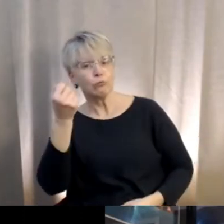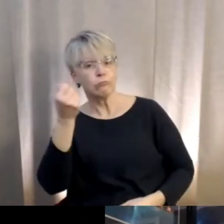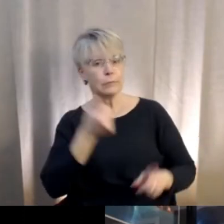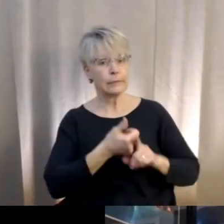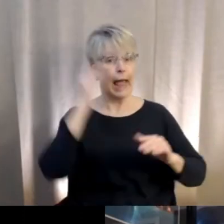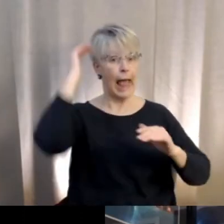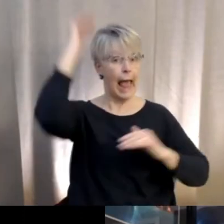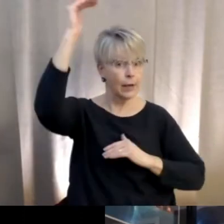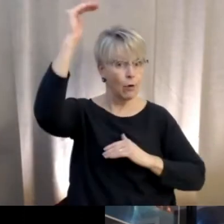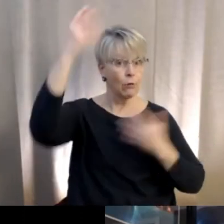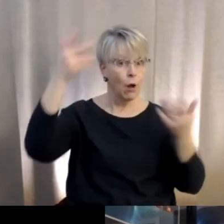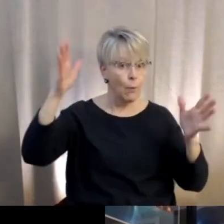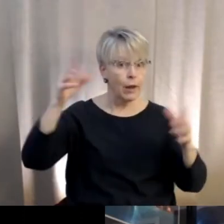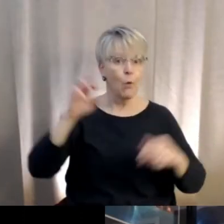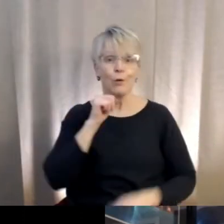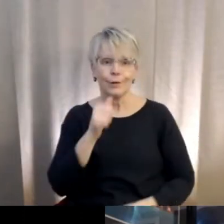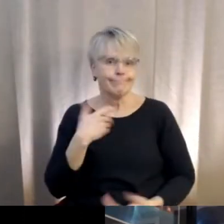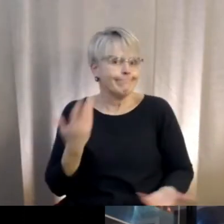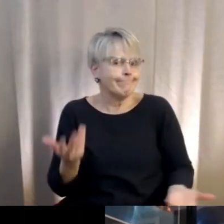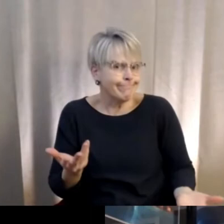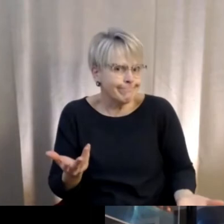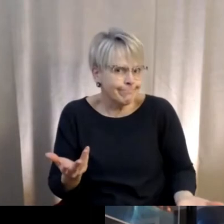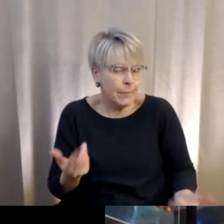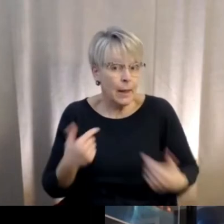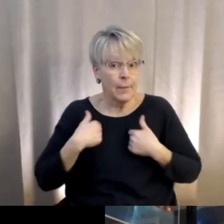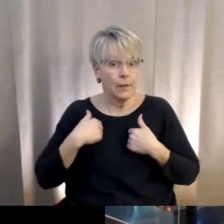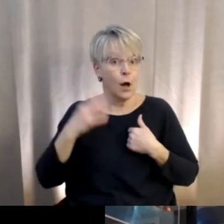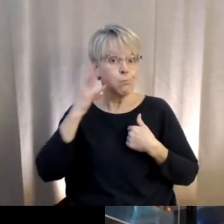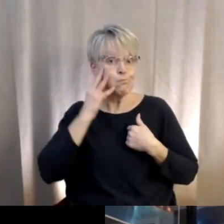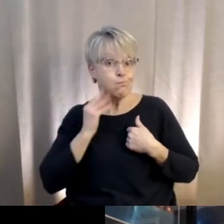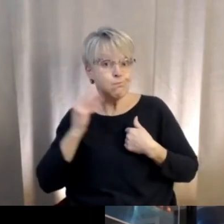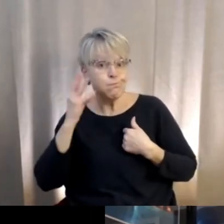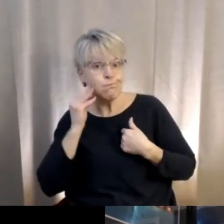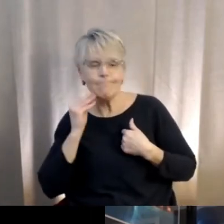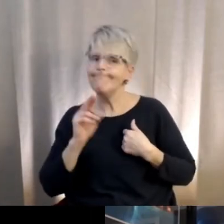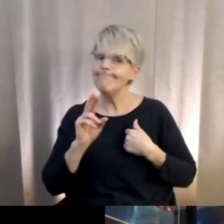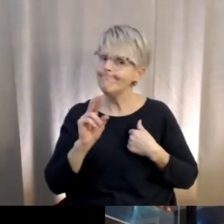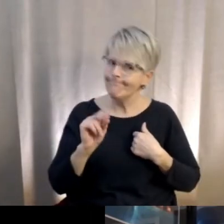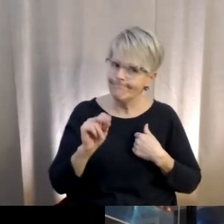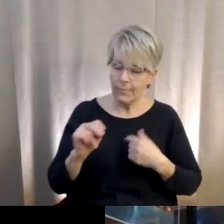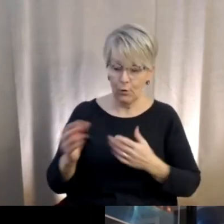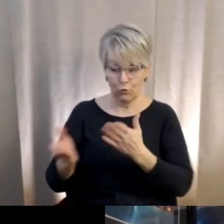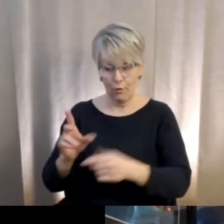know, etc. So I don't have much experience with placing service